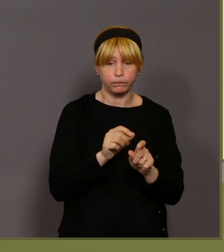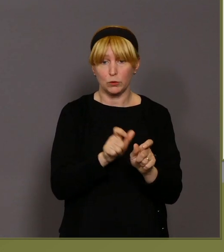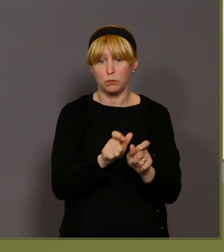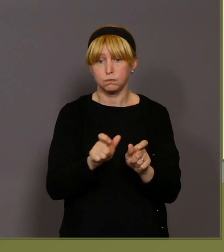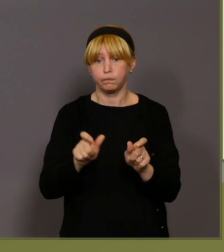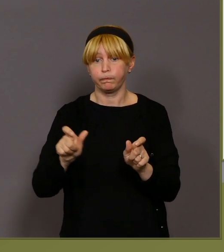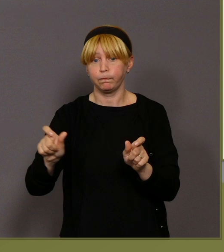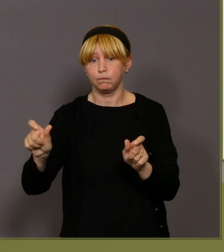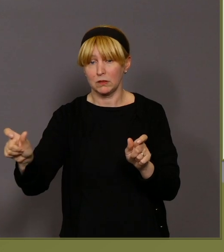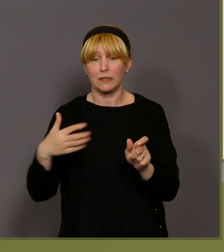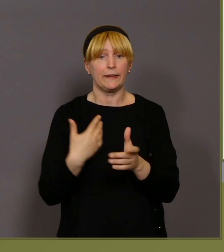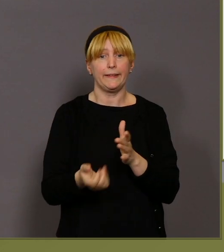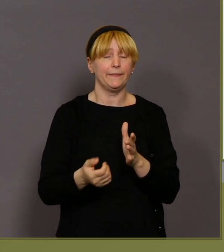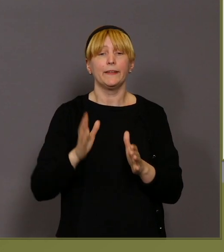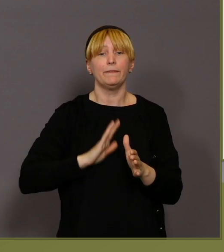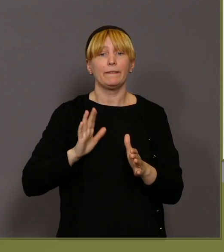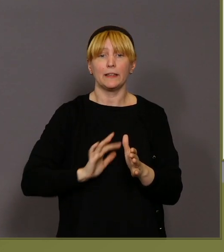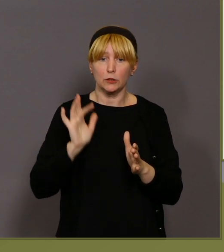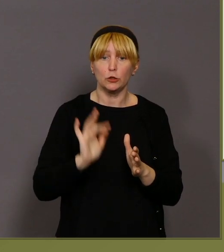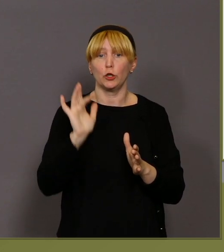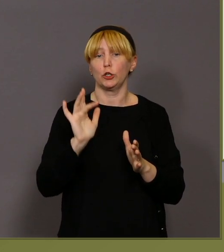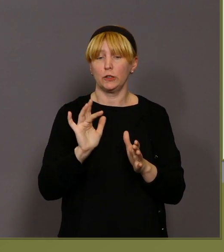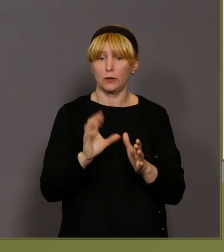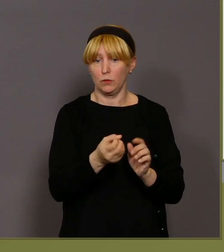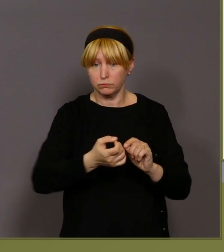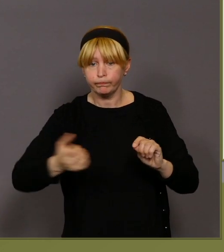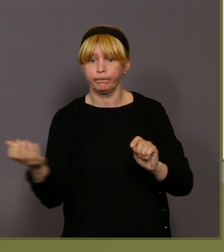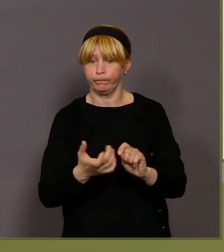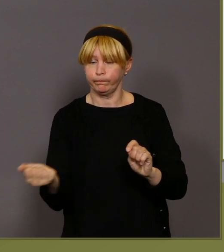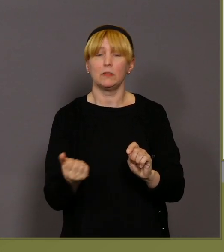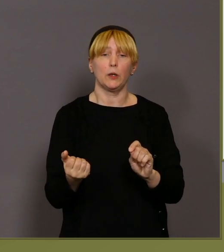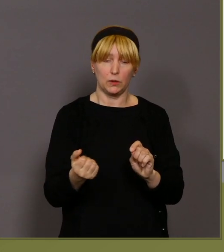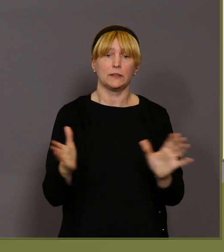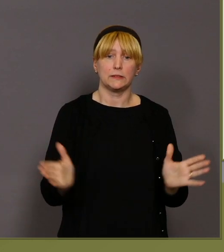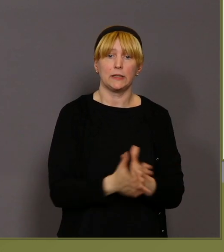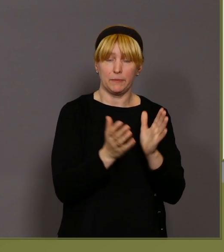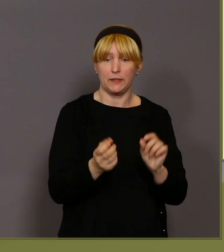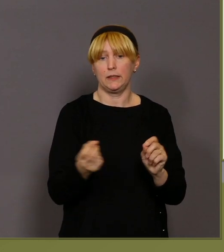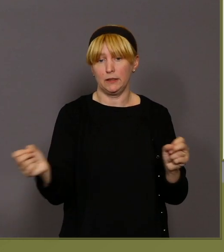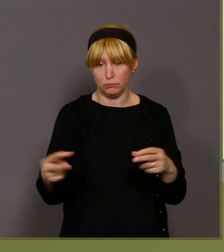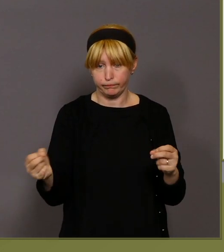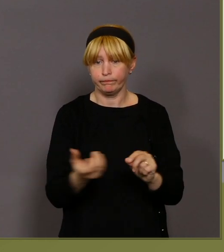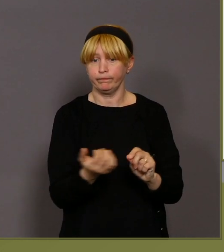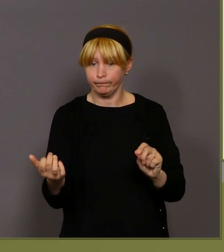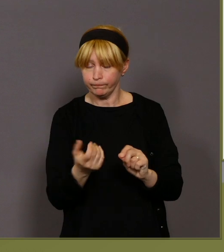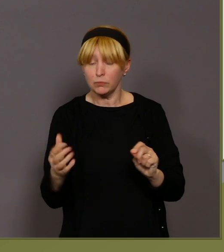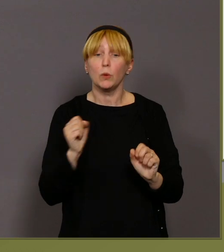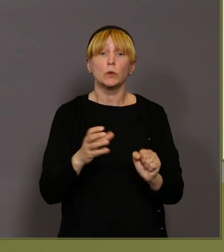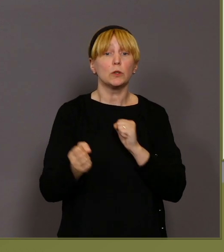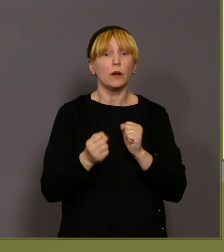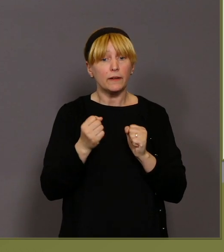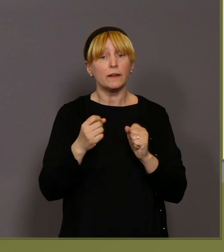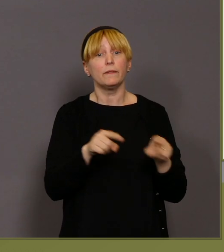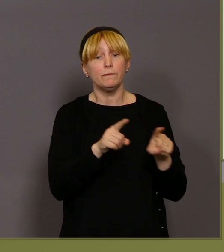not waiting until you press enter. And you also need to provide video as an alternative channel for those who